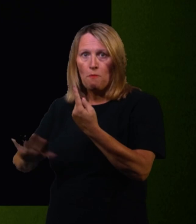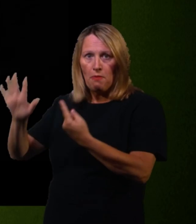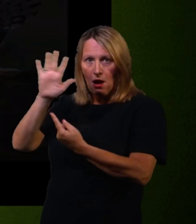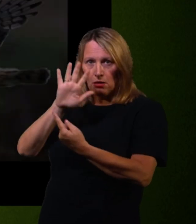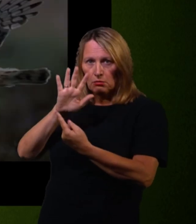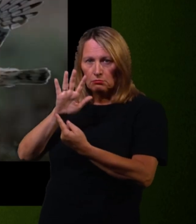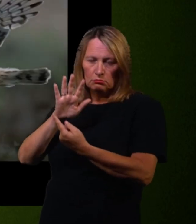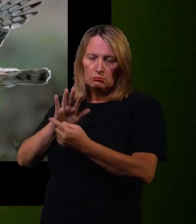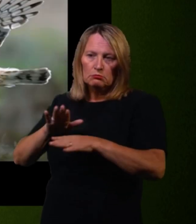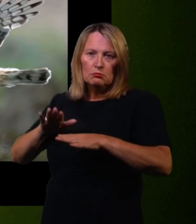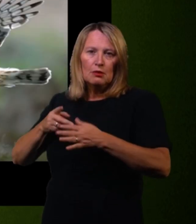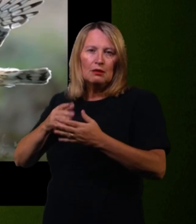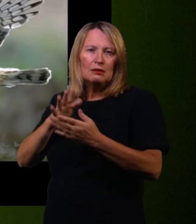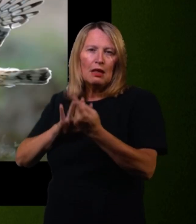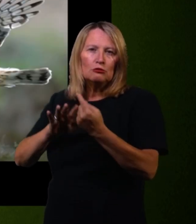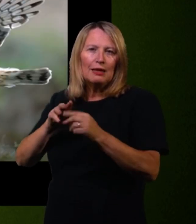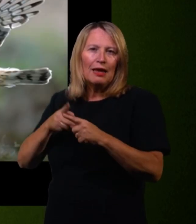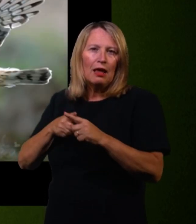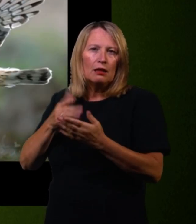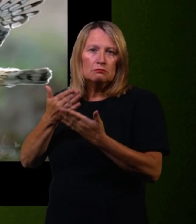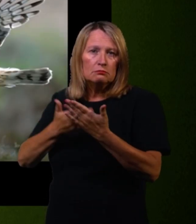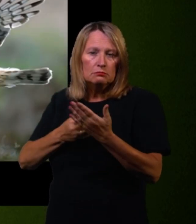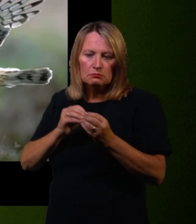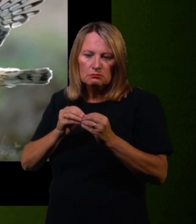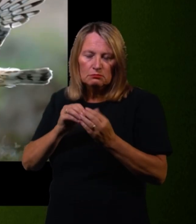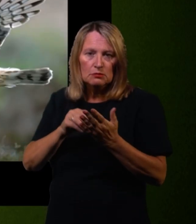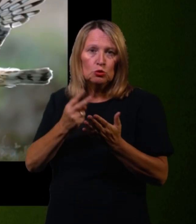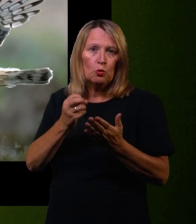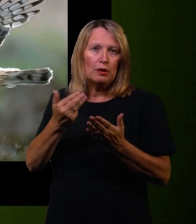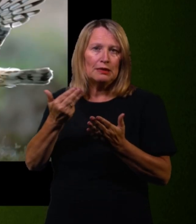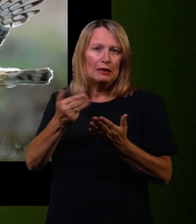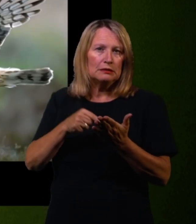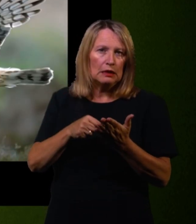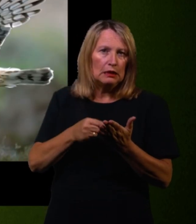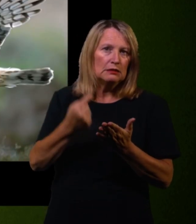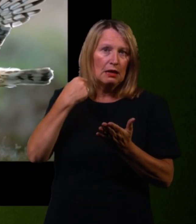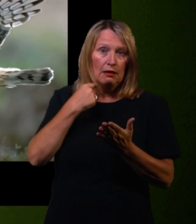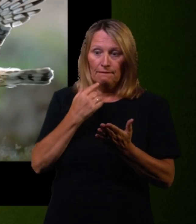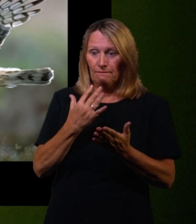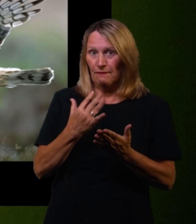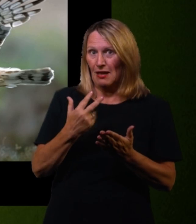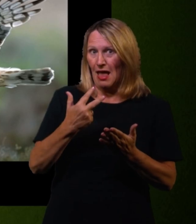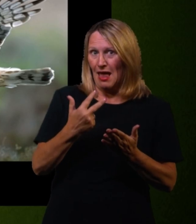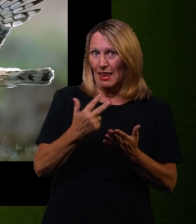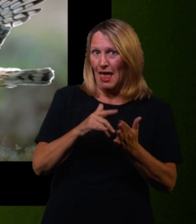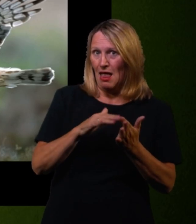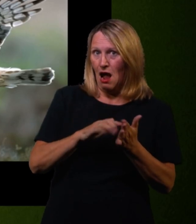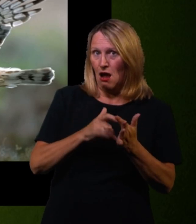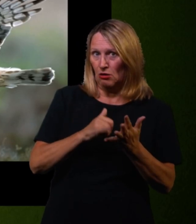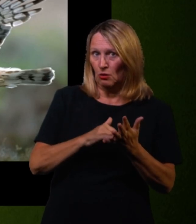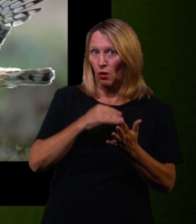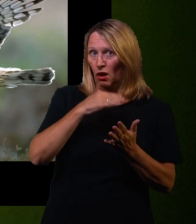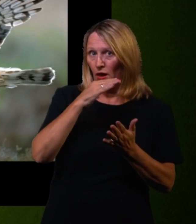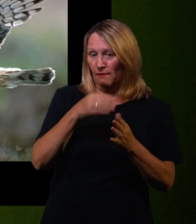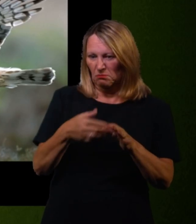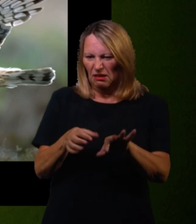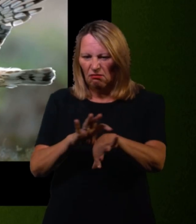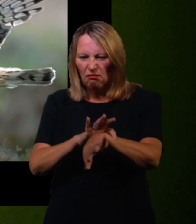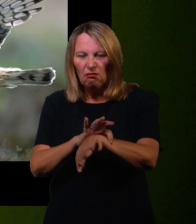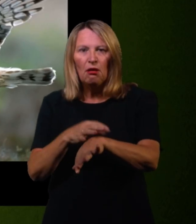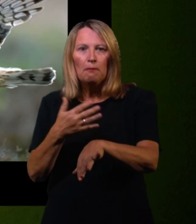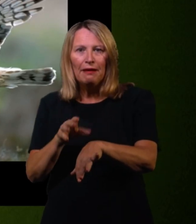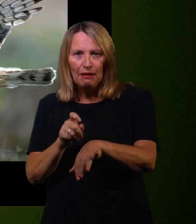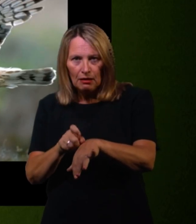2019 found that when 58 hen harriers were fitted with tags, 72% were illegally killed